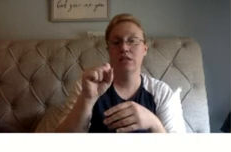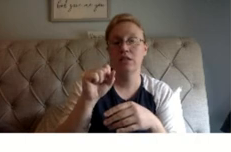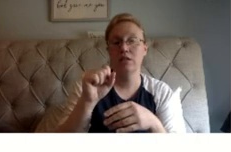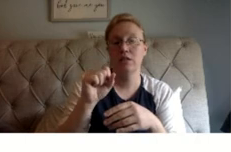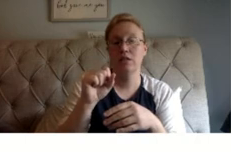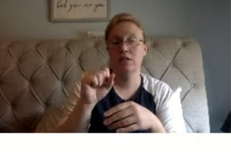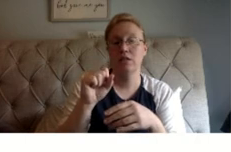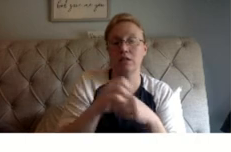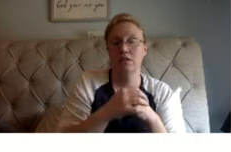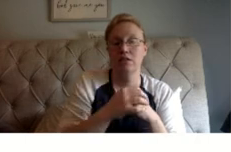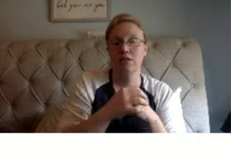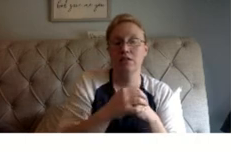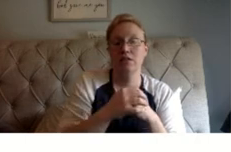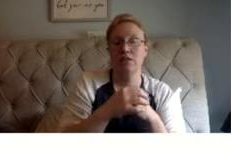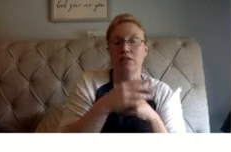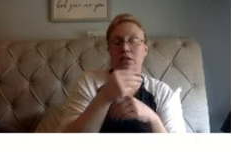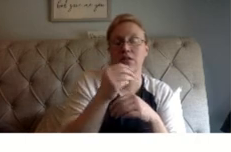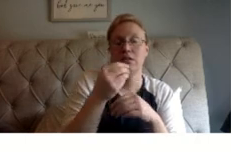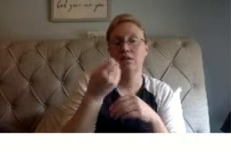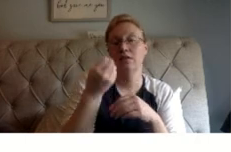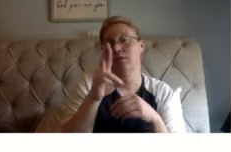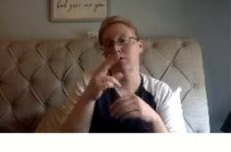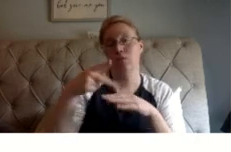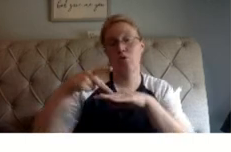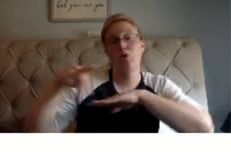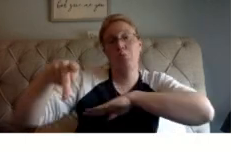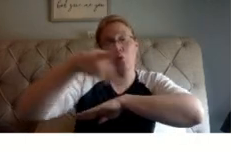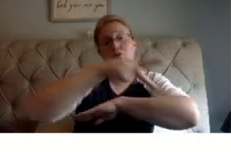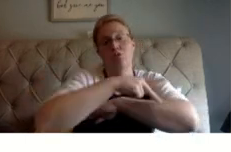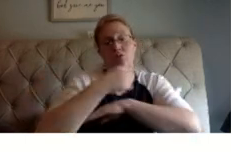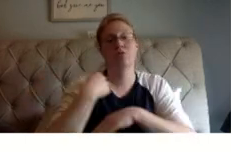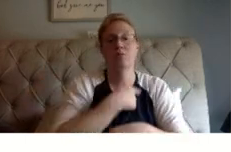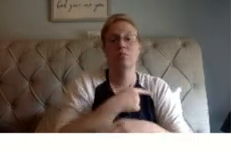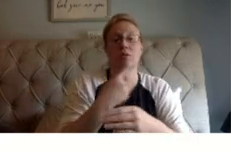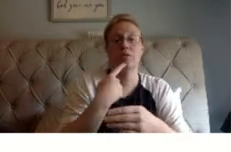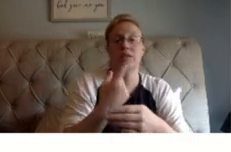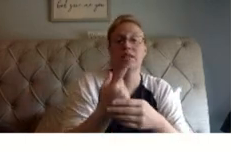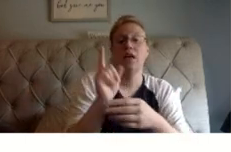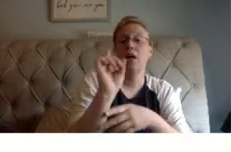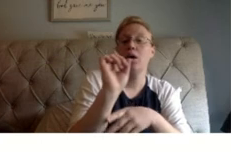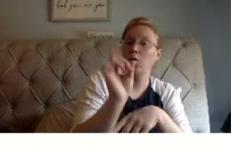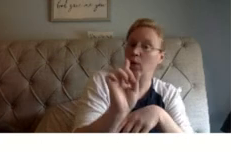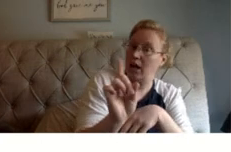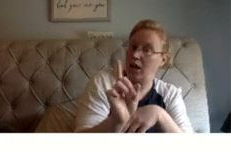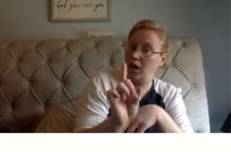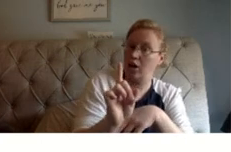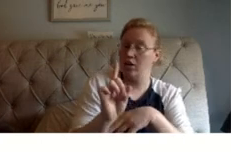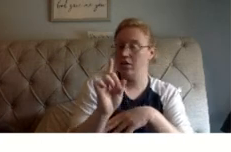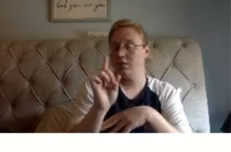goodness. And porches. Okay, so we'll go ahead and say where